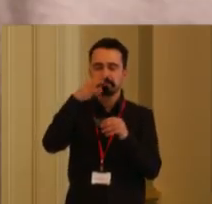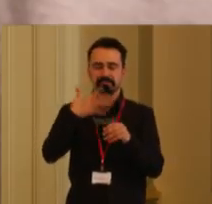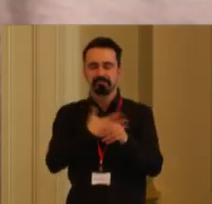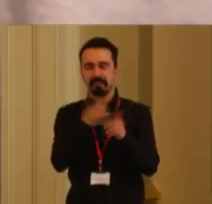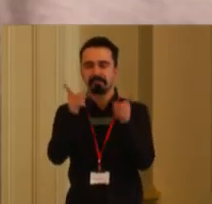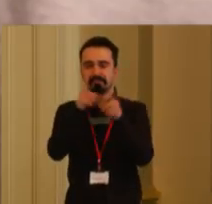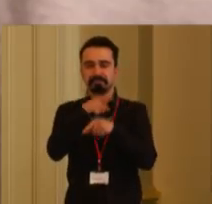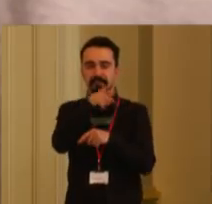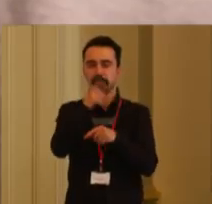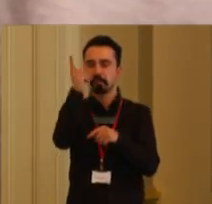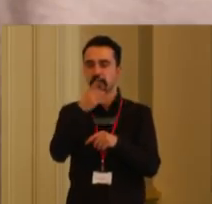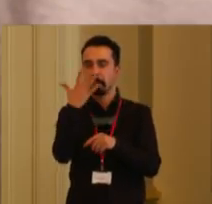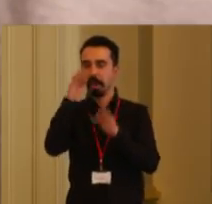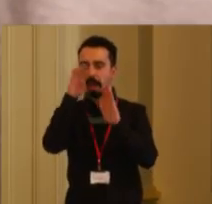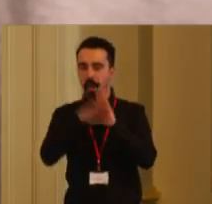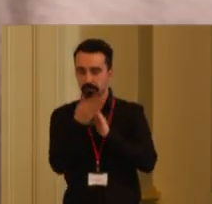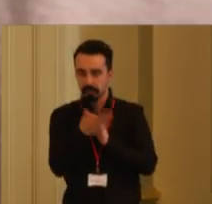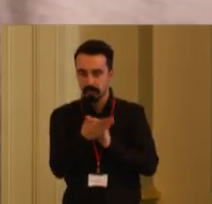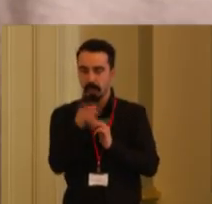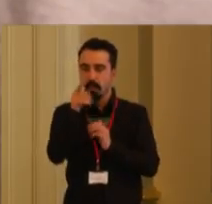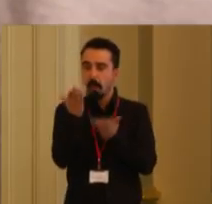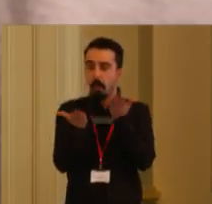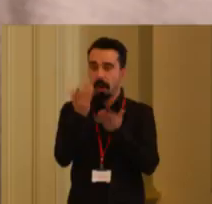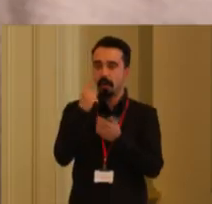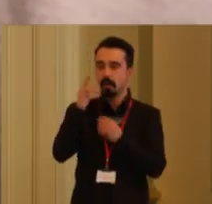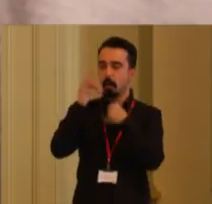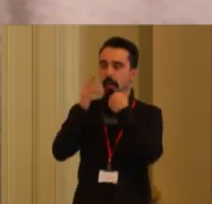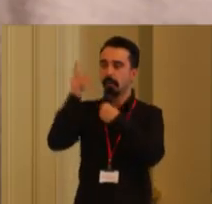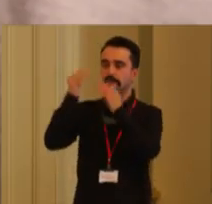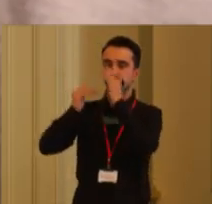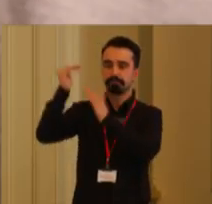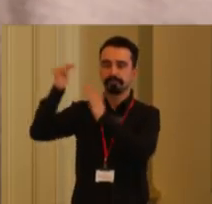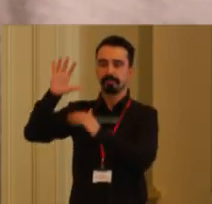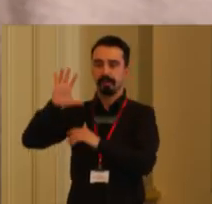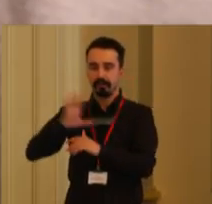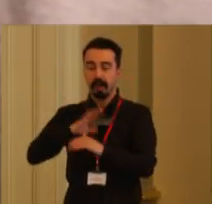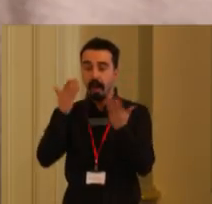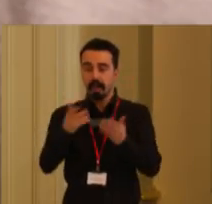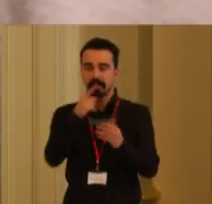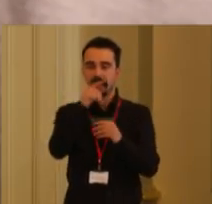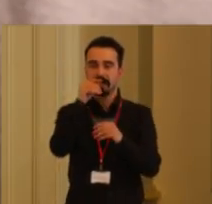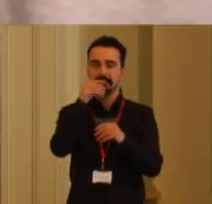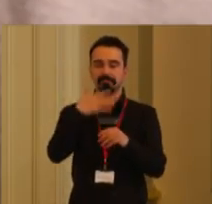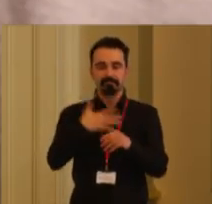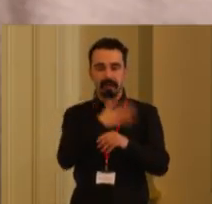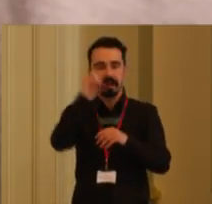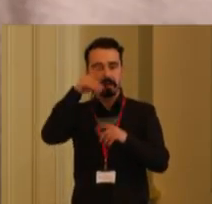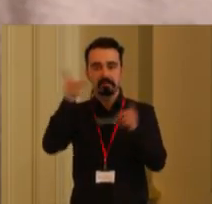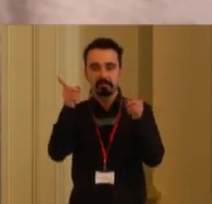we see that this is 5% for membership to parties and 5%, nearly 5%